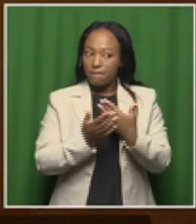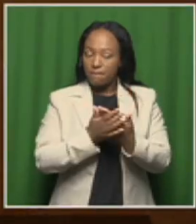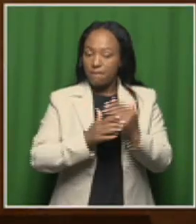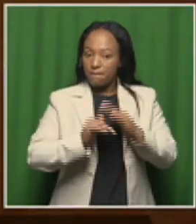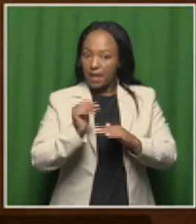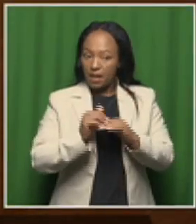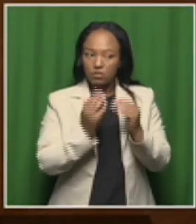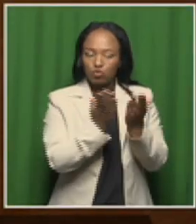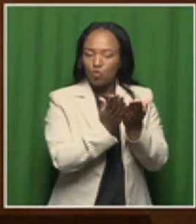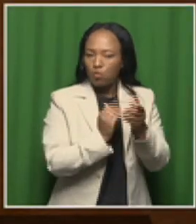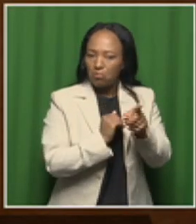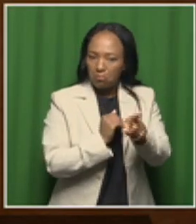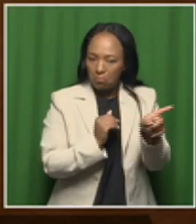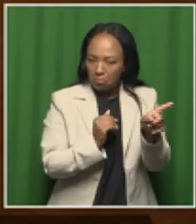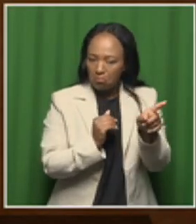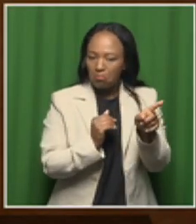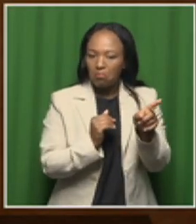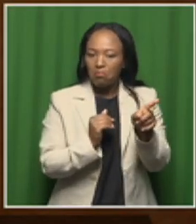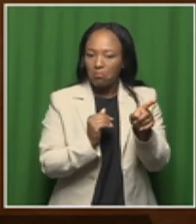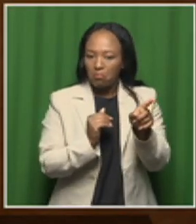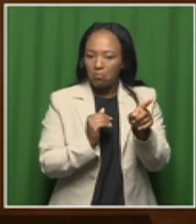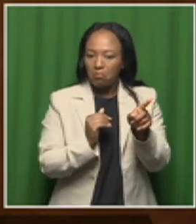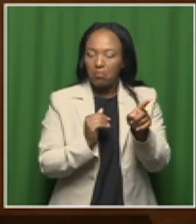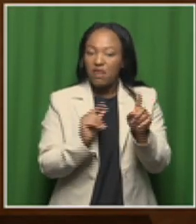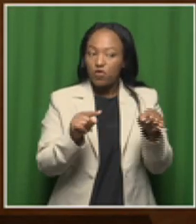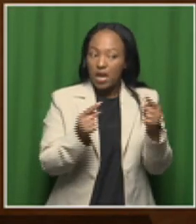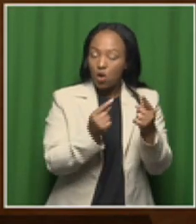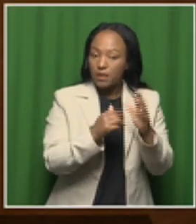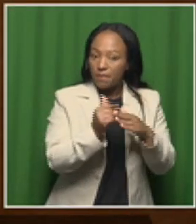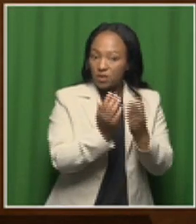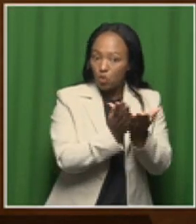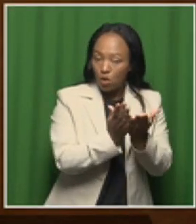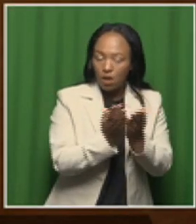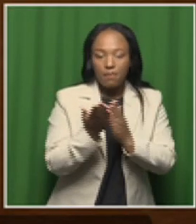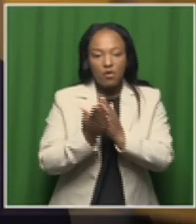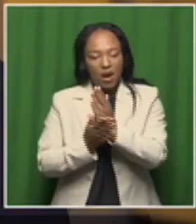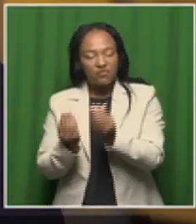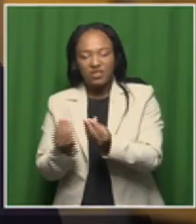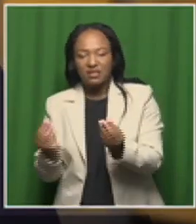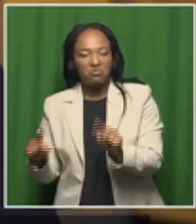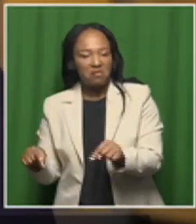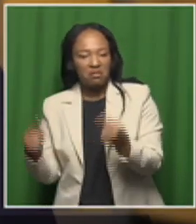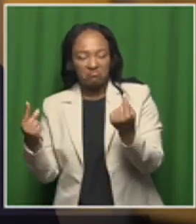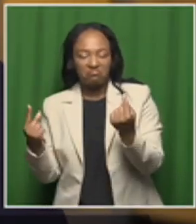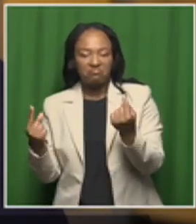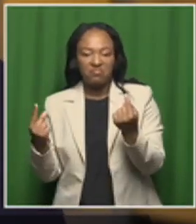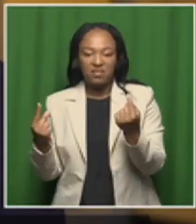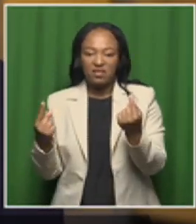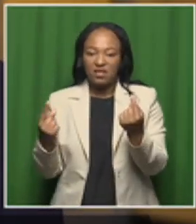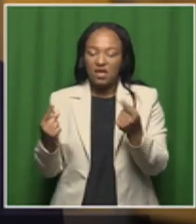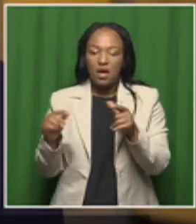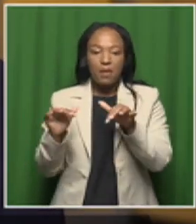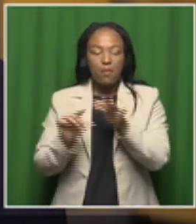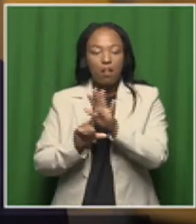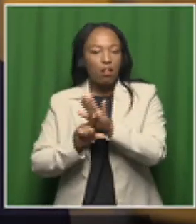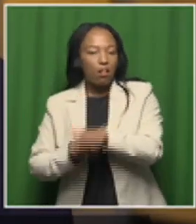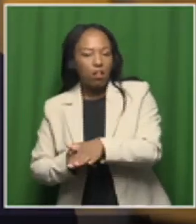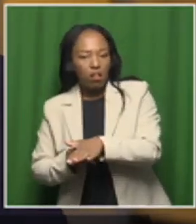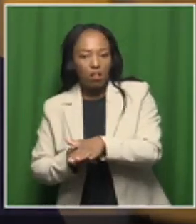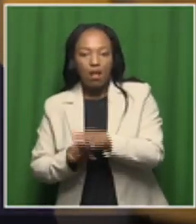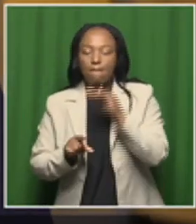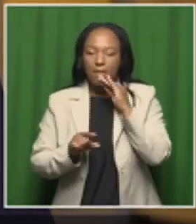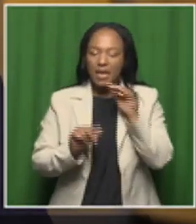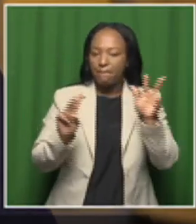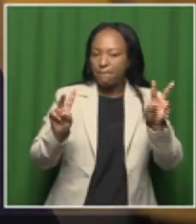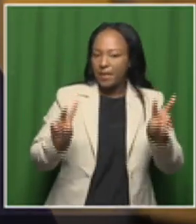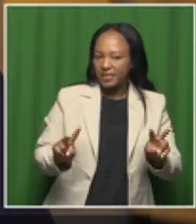build a school, we cannot have rights for children. If you don't have rights, it will lead to civil unrest. If you don't have civil unrest, you will have no peace. And